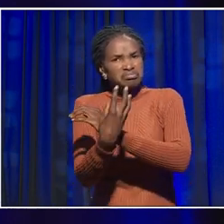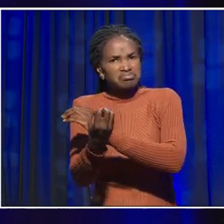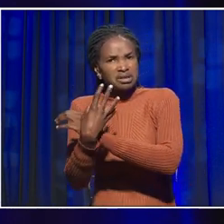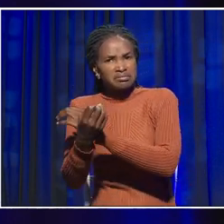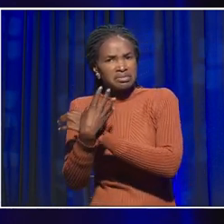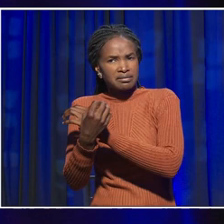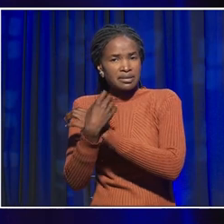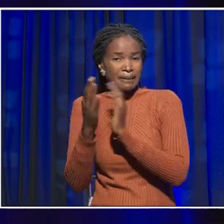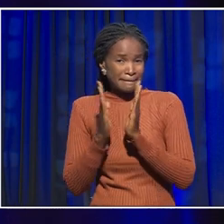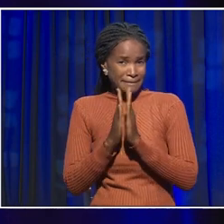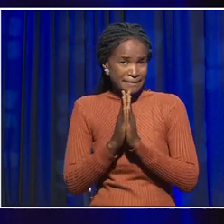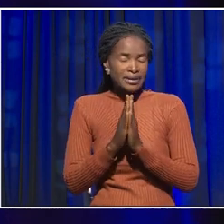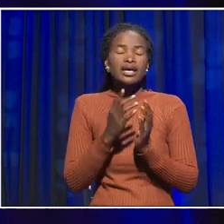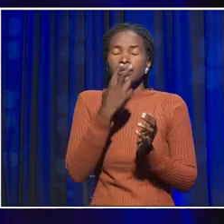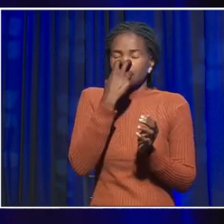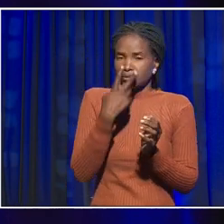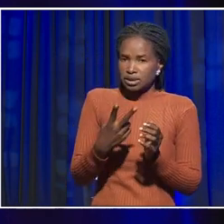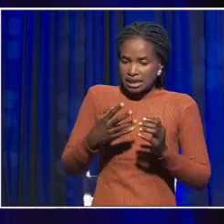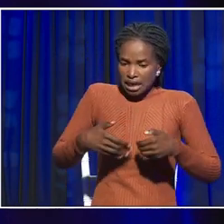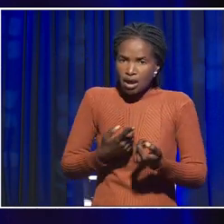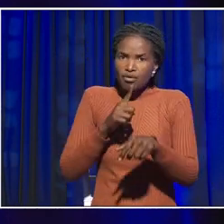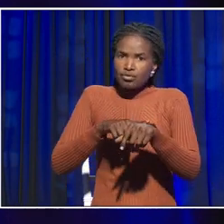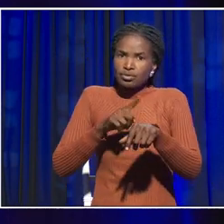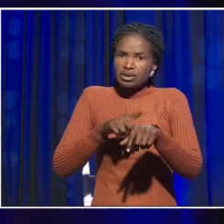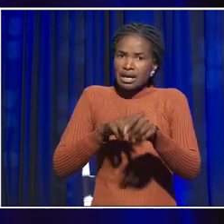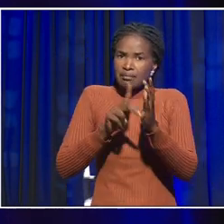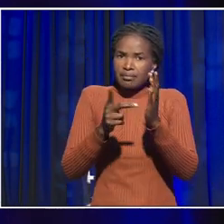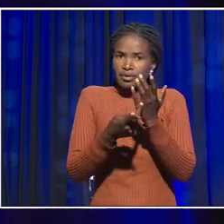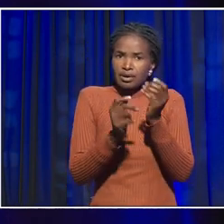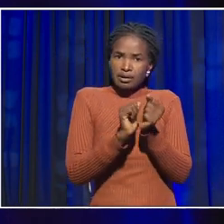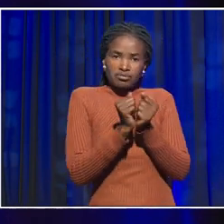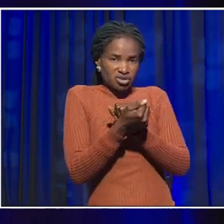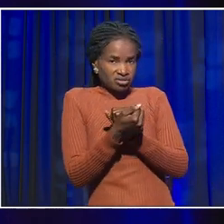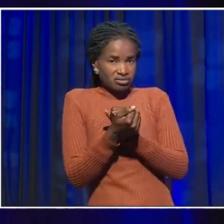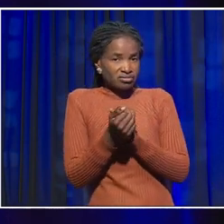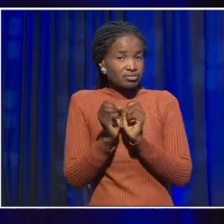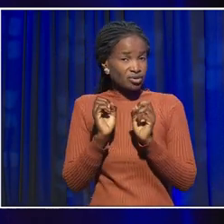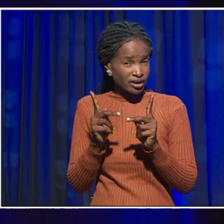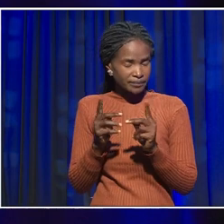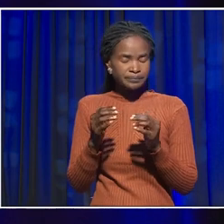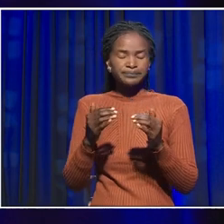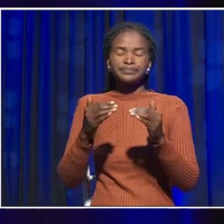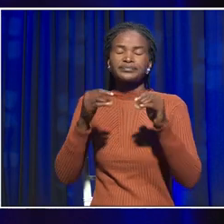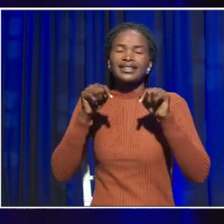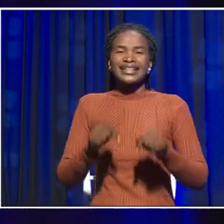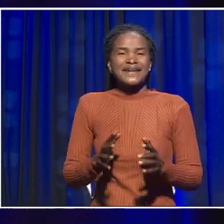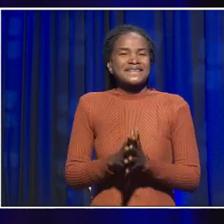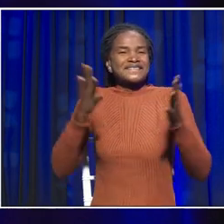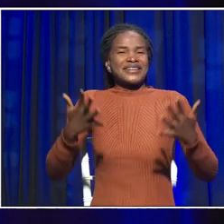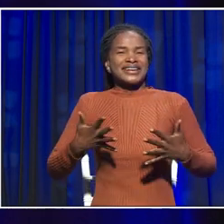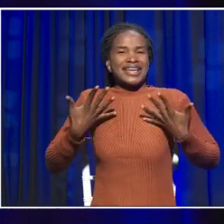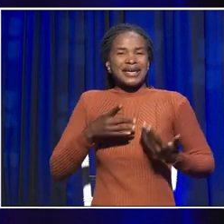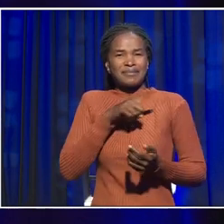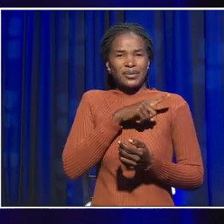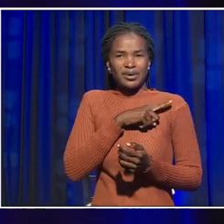know and we will see how we can change that if there's a need for it. Now, I'm very excited today